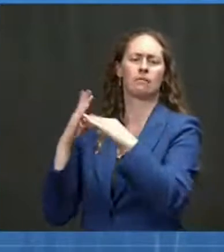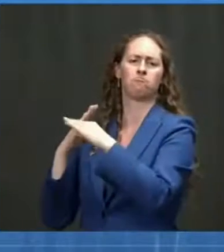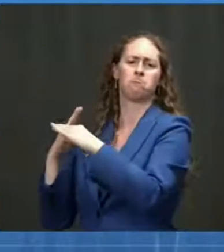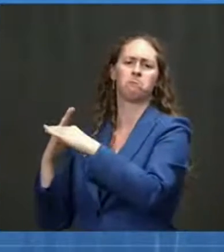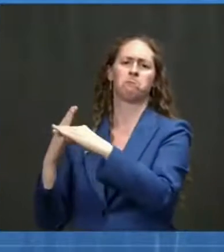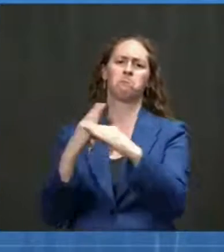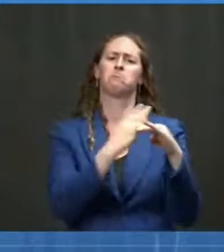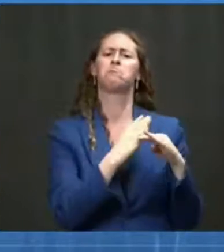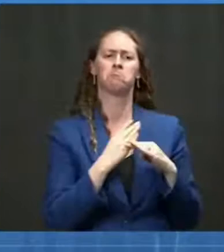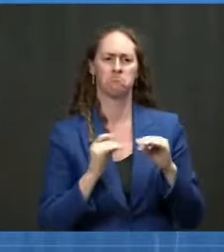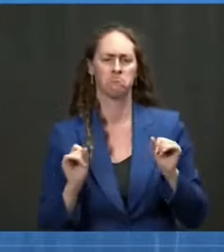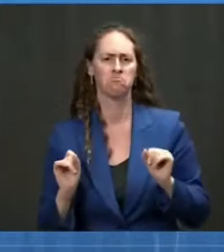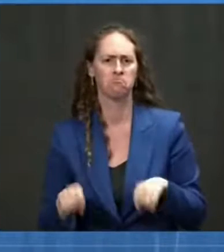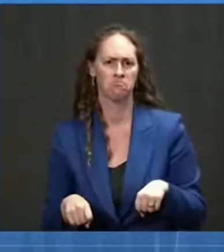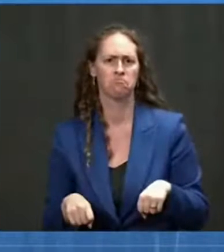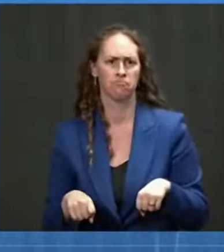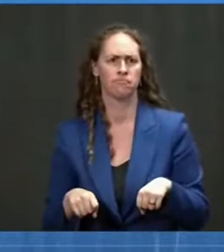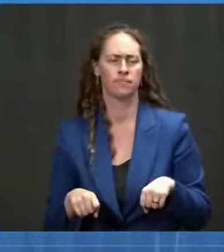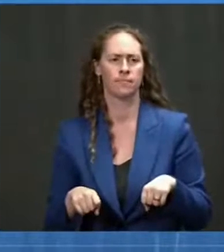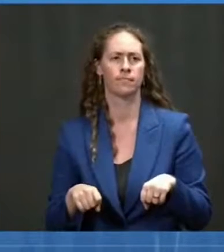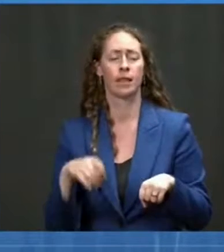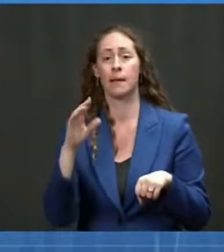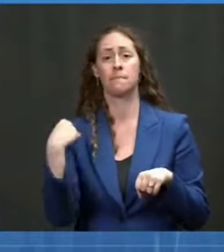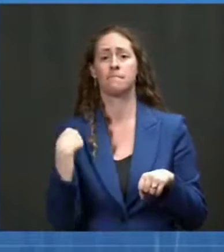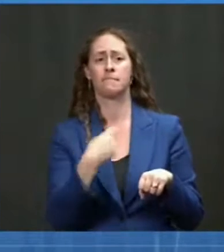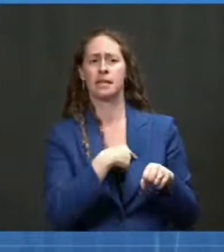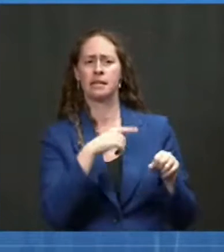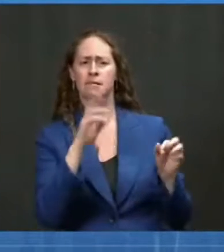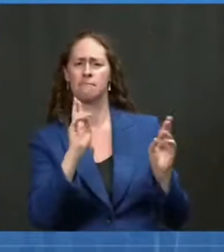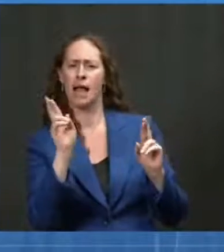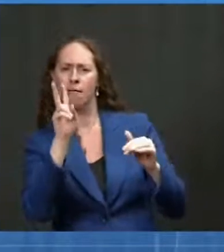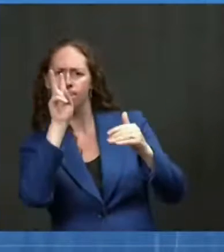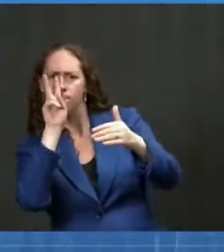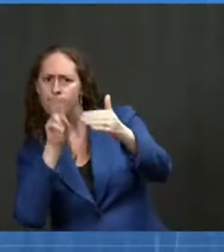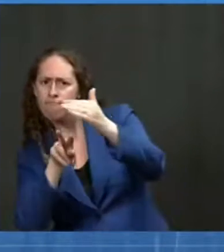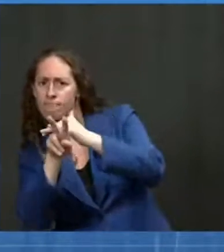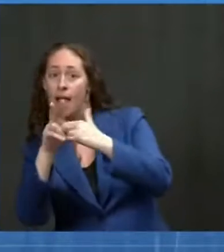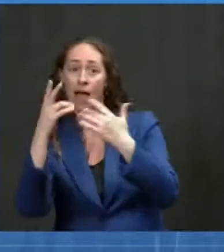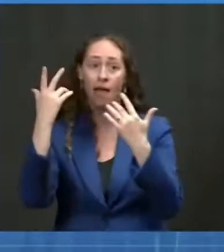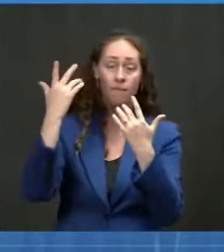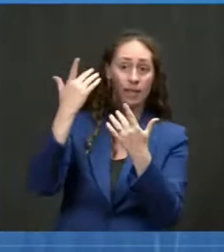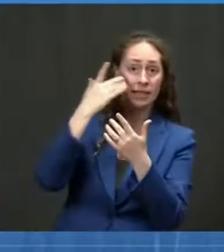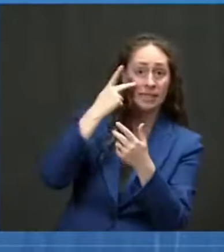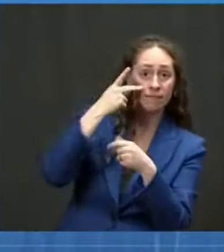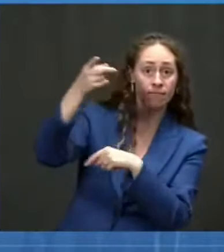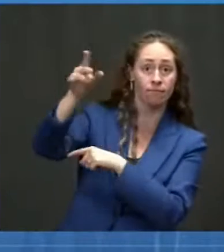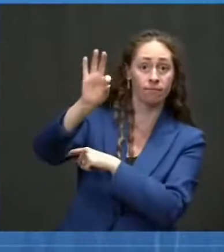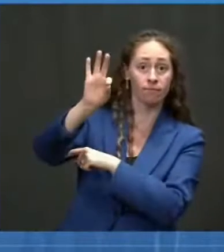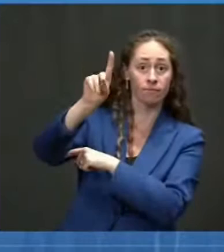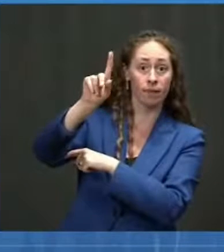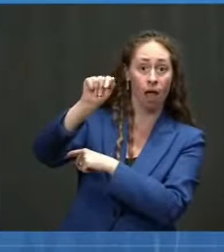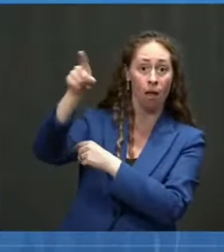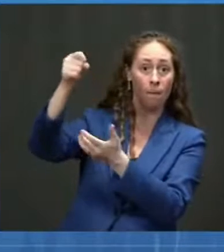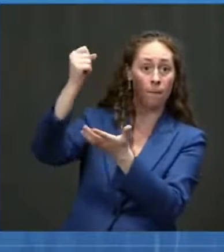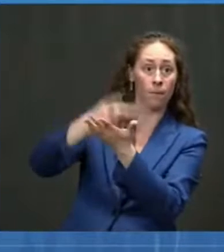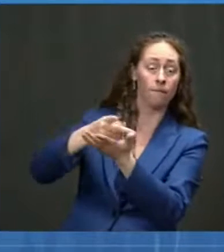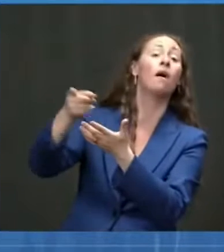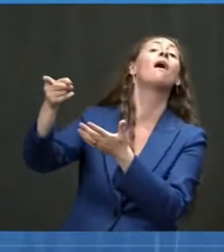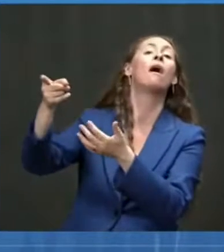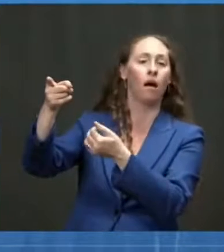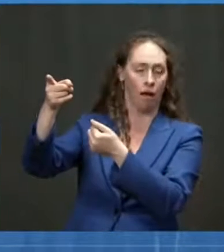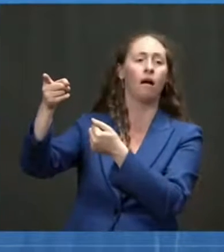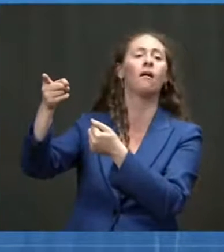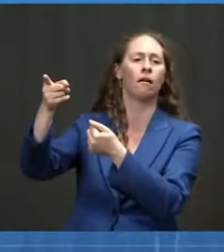our recommendation down the line, again, pending the advice and the review of the FDA and ACIP, the Advisory